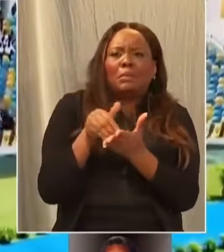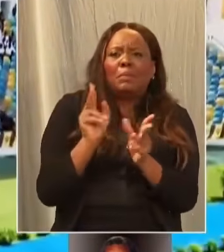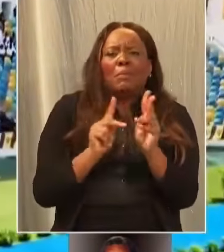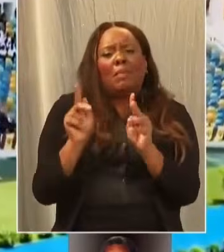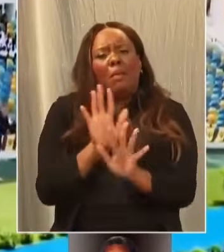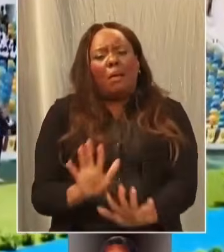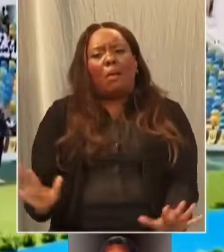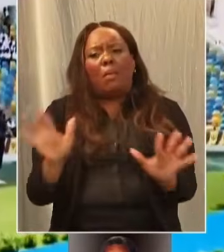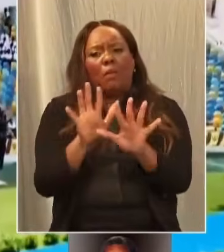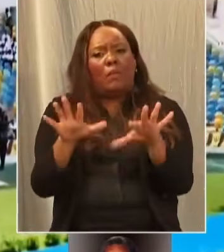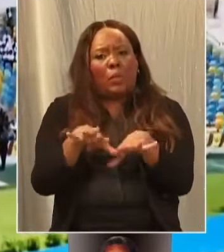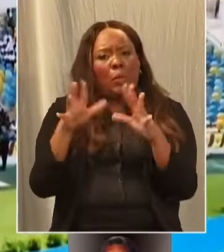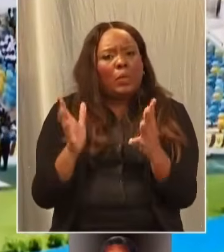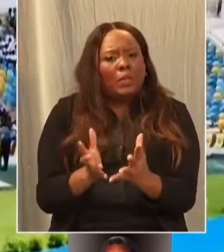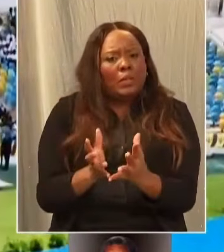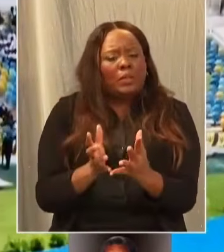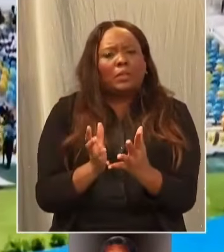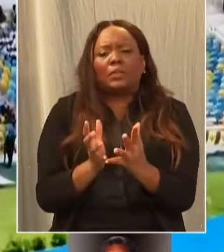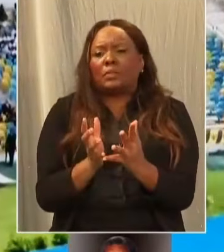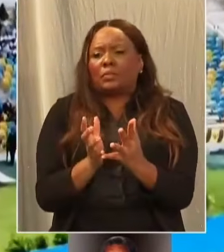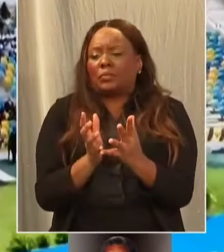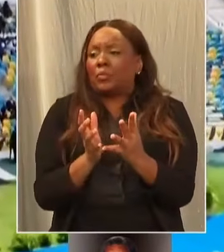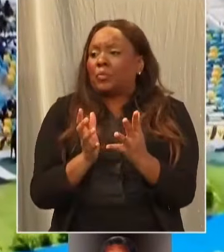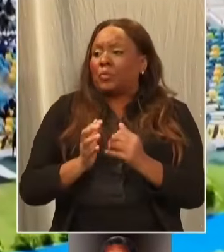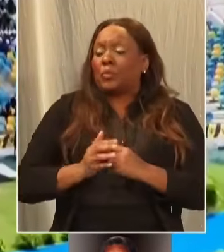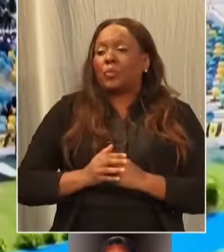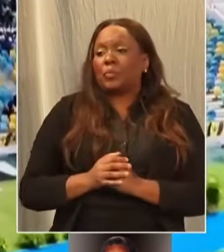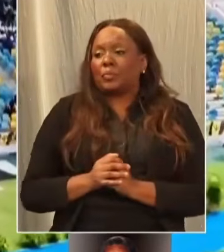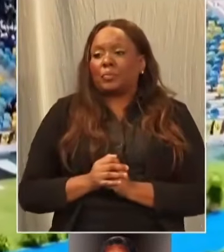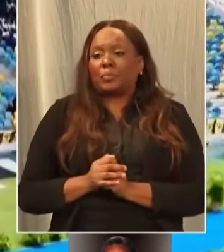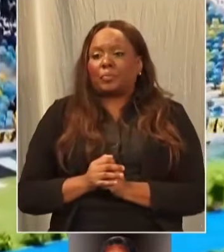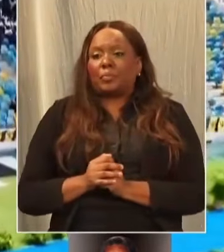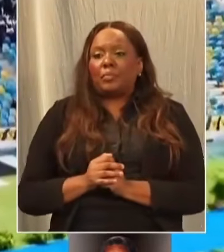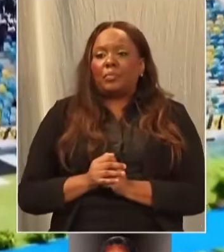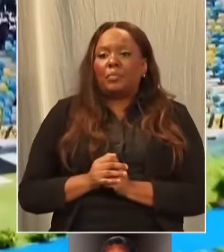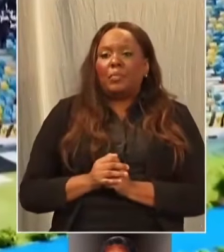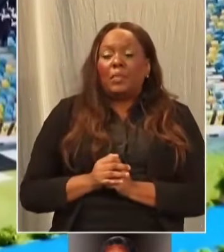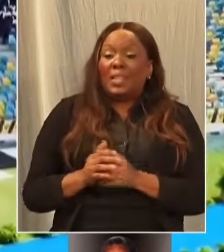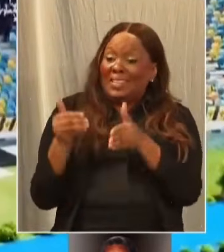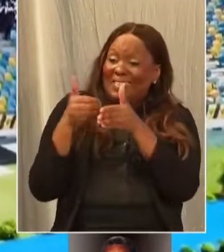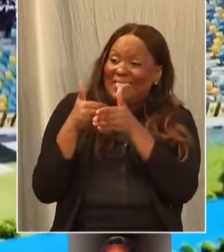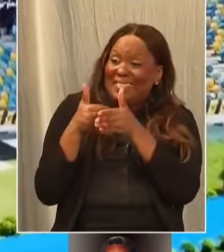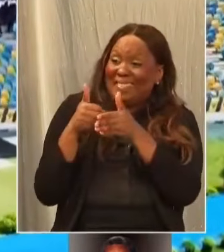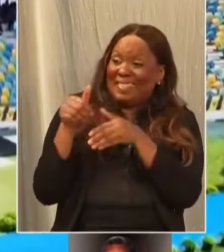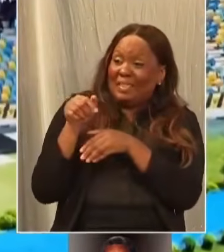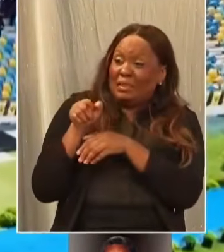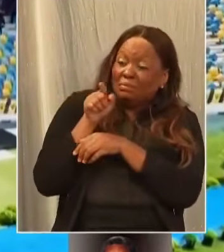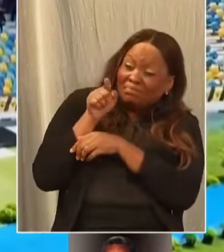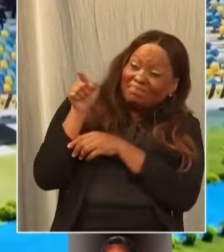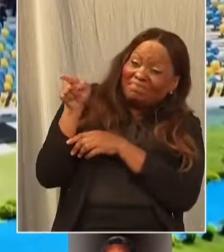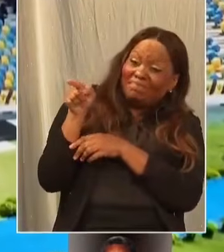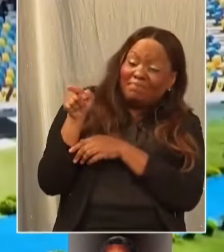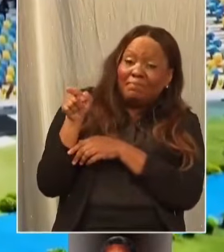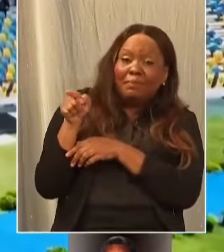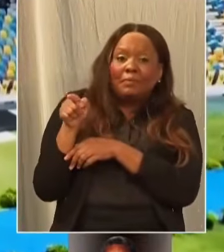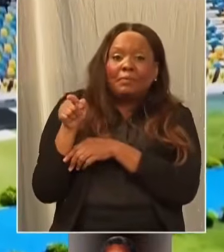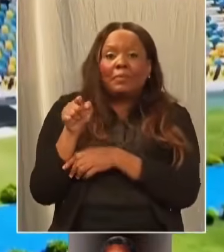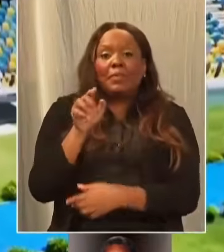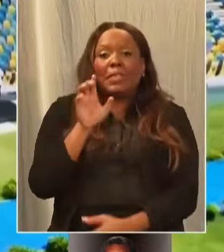world. Not far from this historic rung at Bayland, a child was